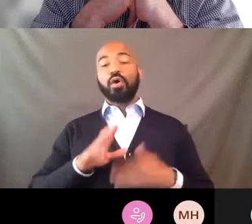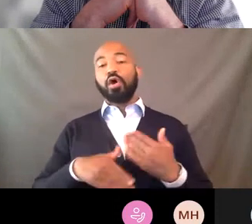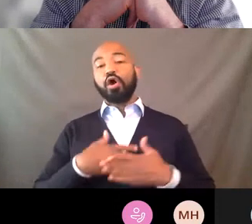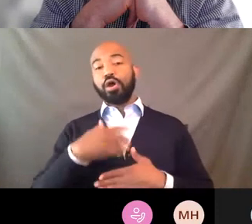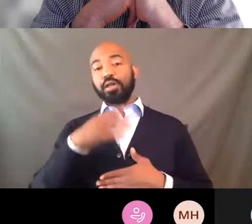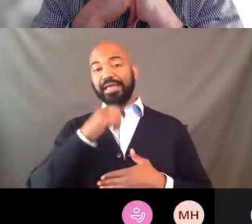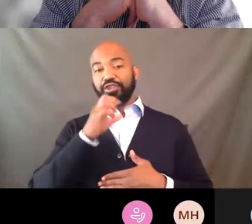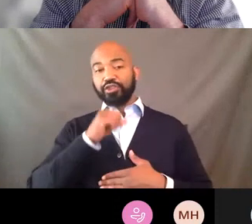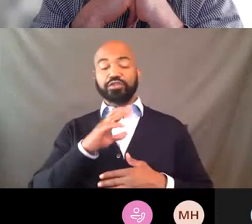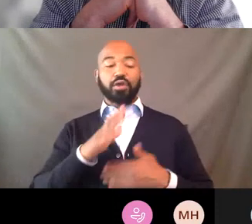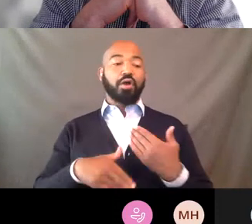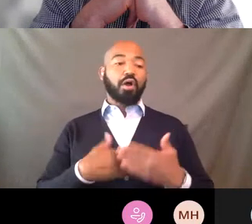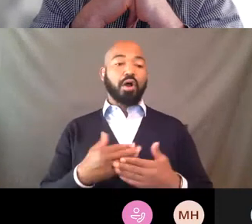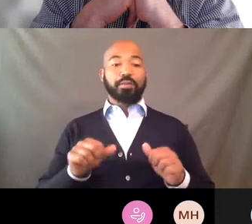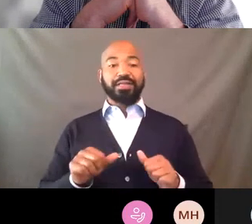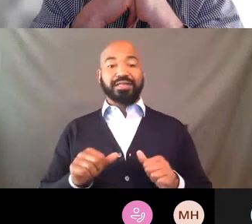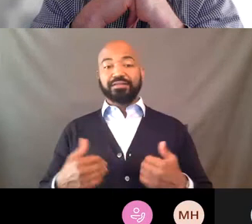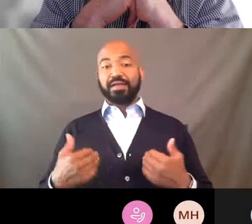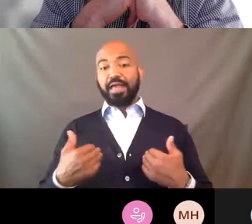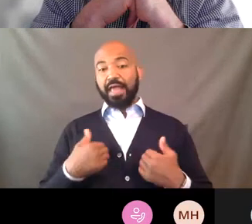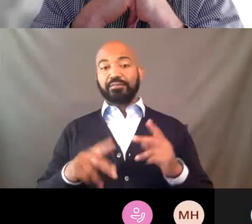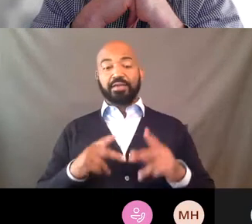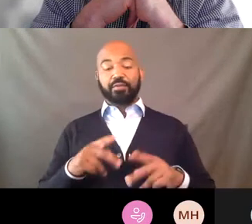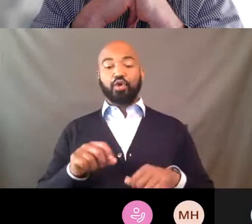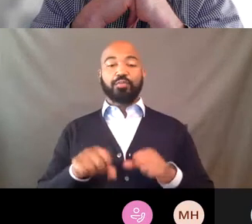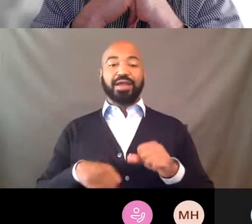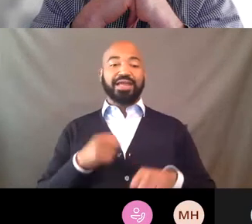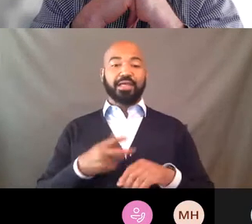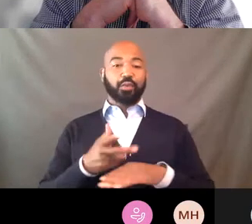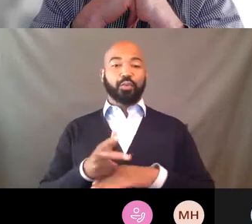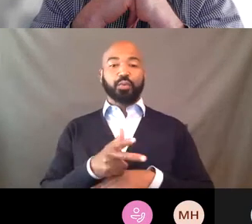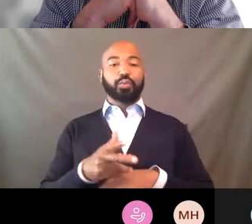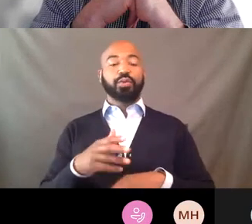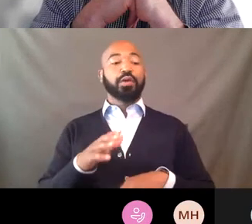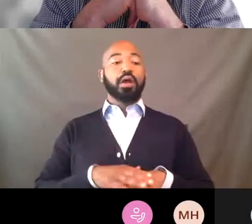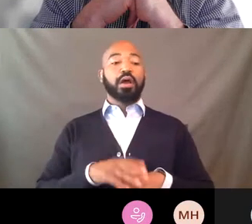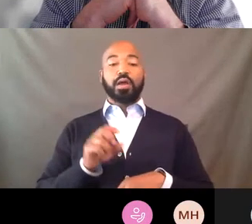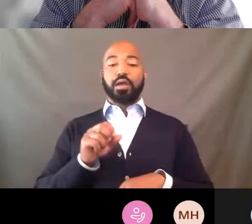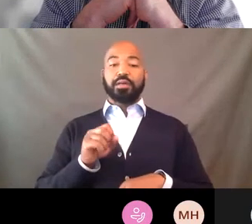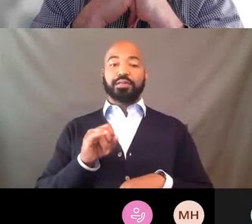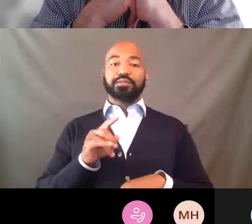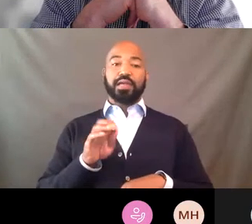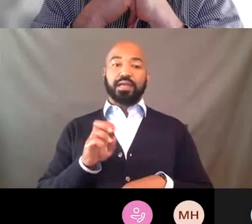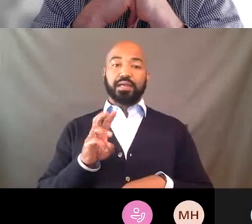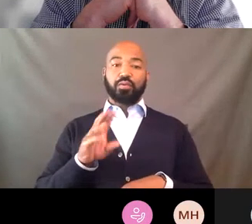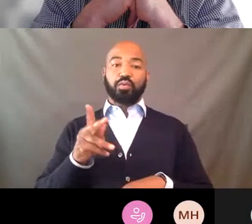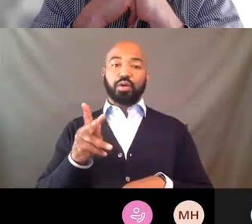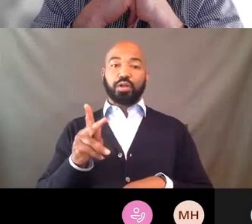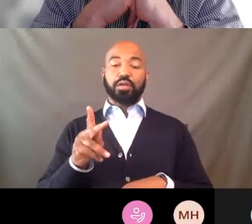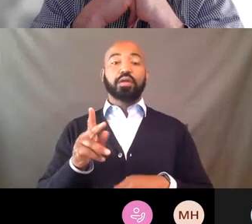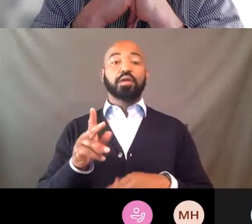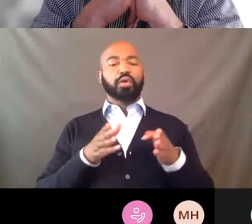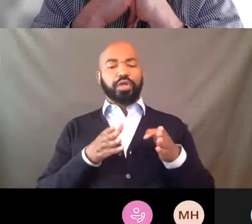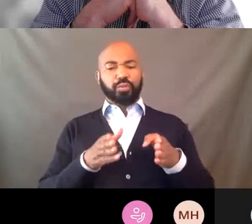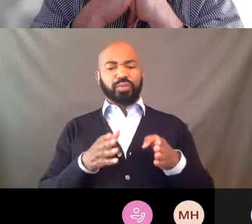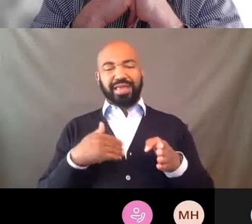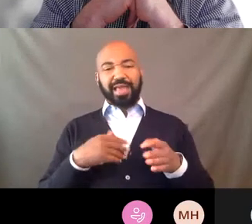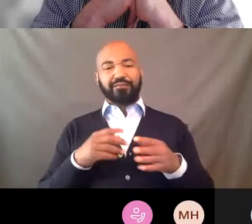abilities, having people biking around in places, especially like on sidewalks where the pedestrian walkway is only so